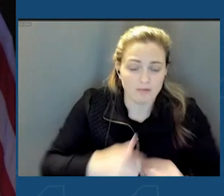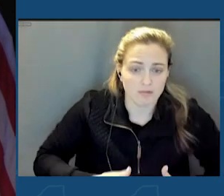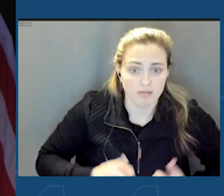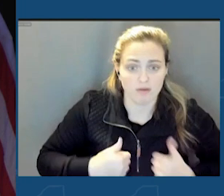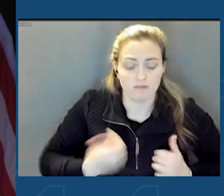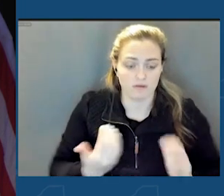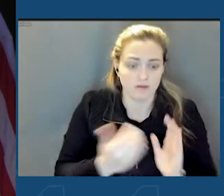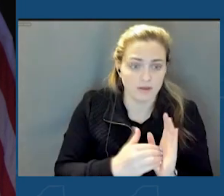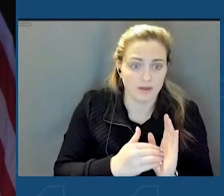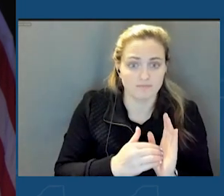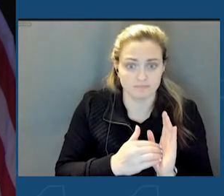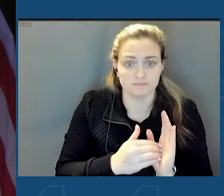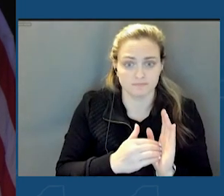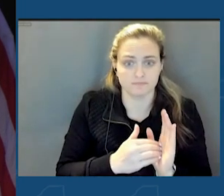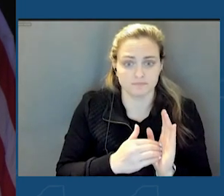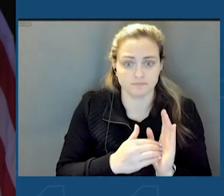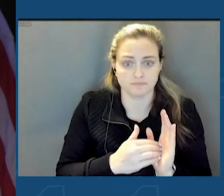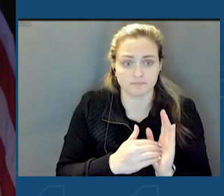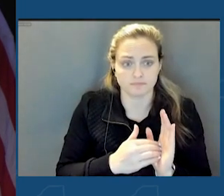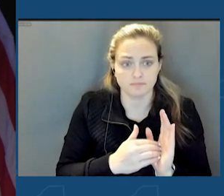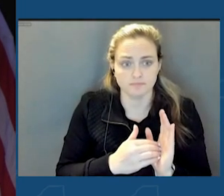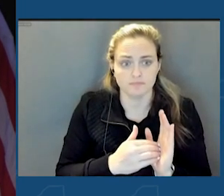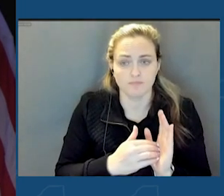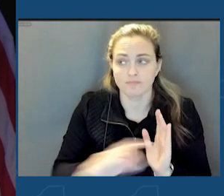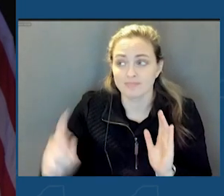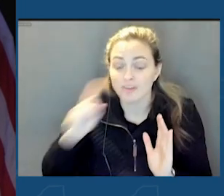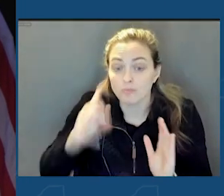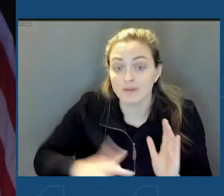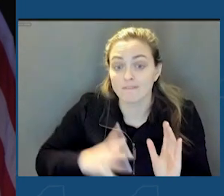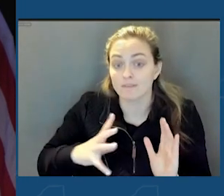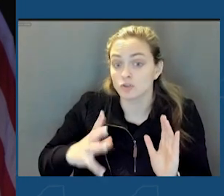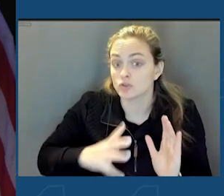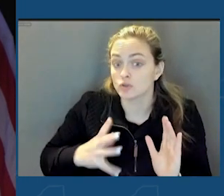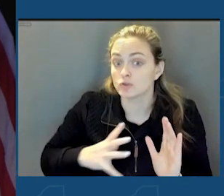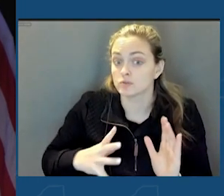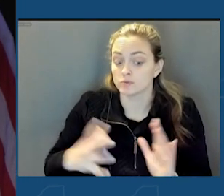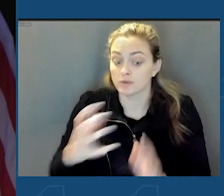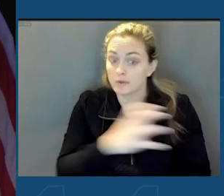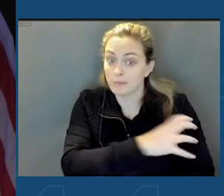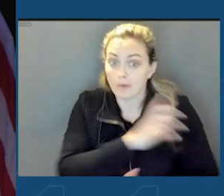we know it, government officials with the power to help,